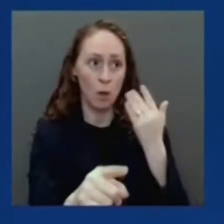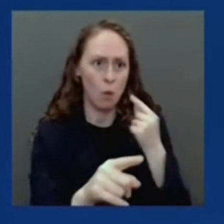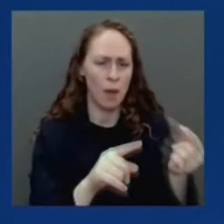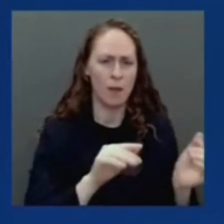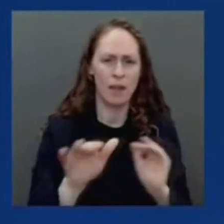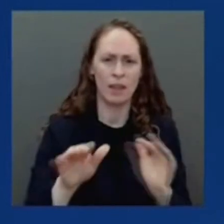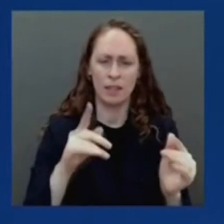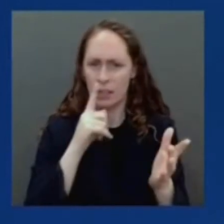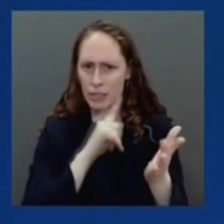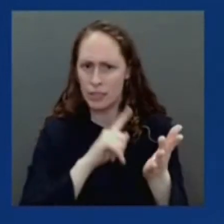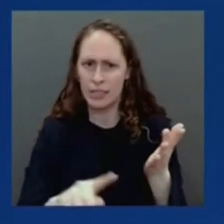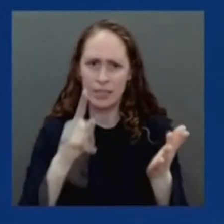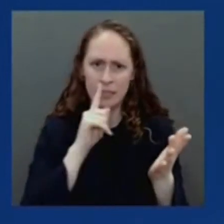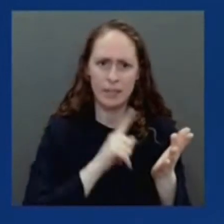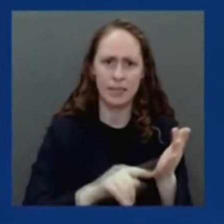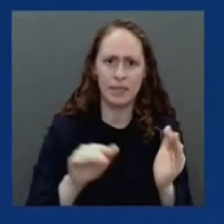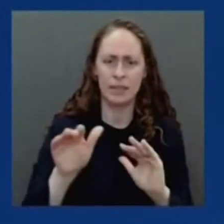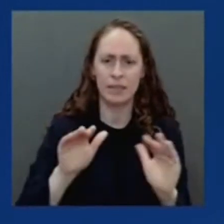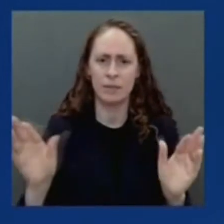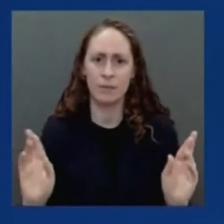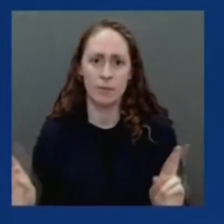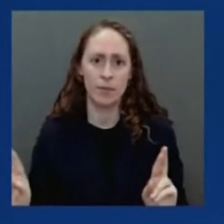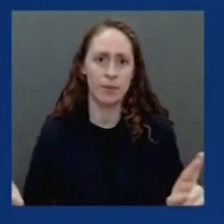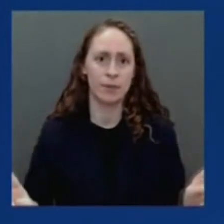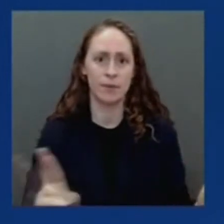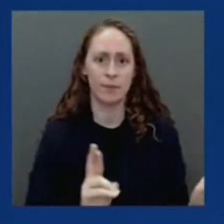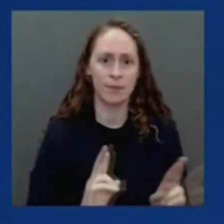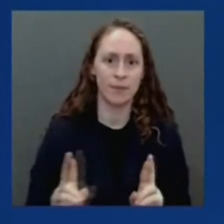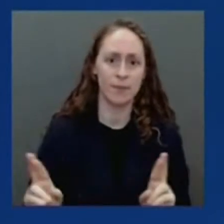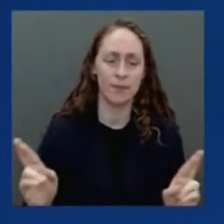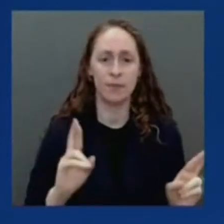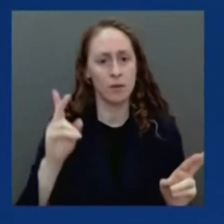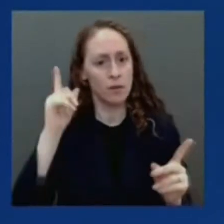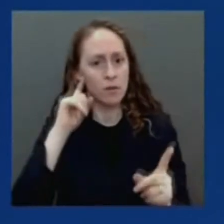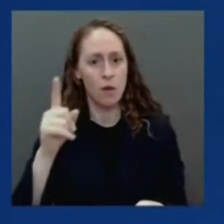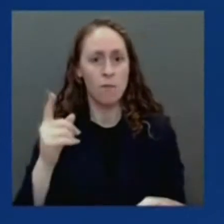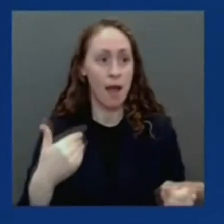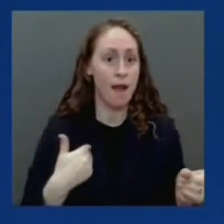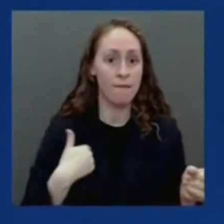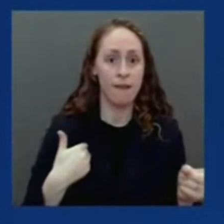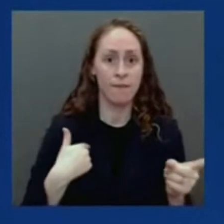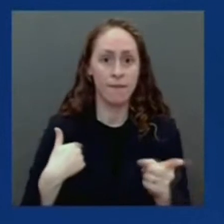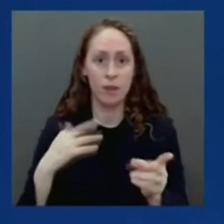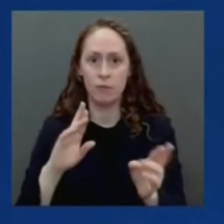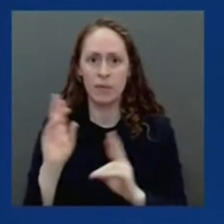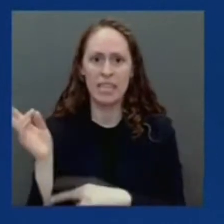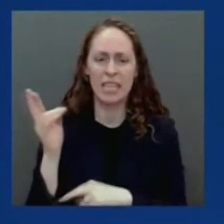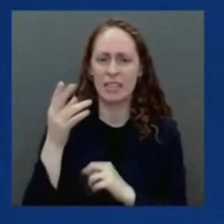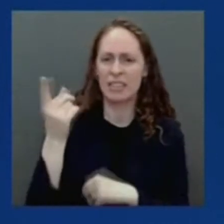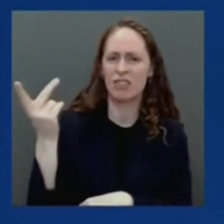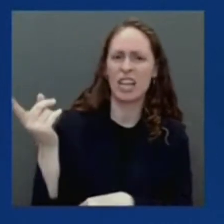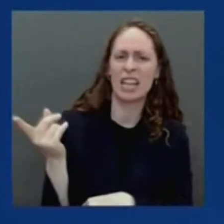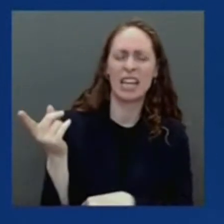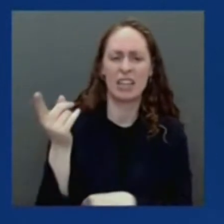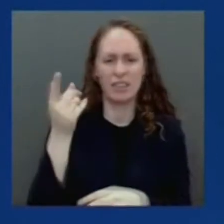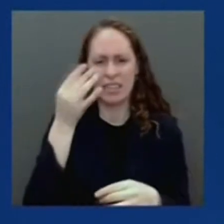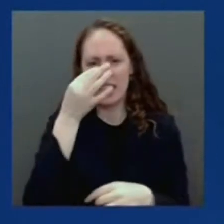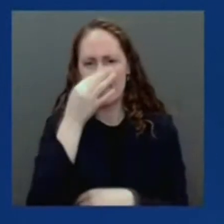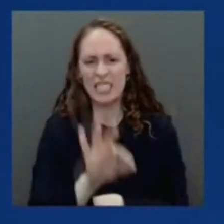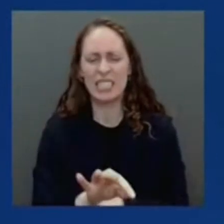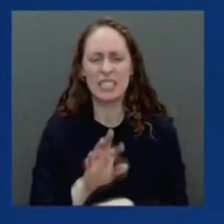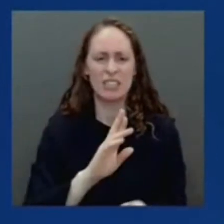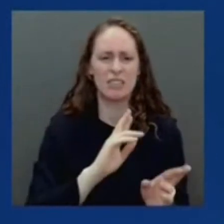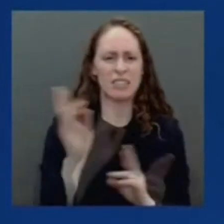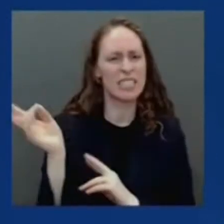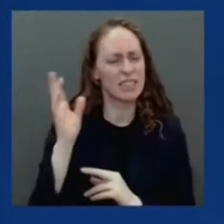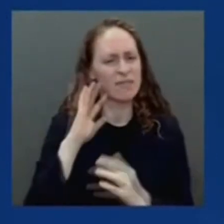easy and convenient. And we'll be ready to start getting shots in arms soon after FDA and CDC make